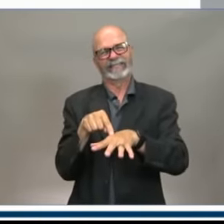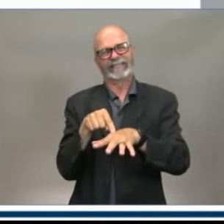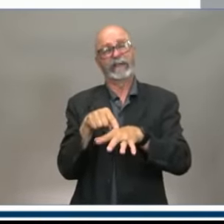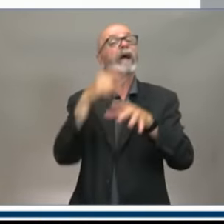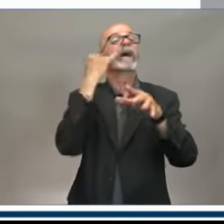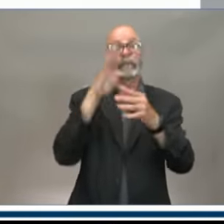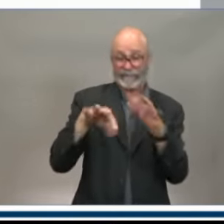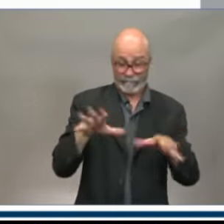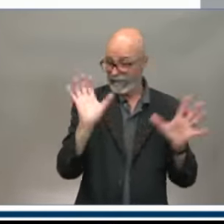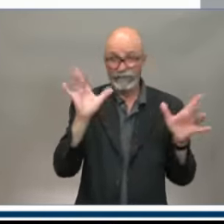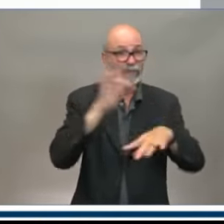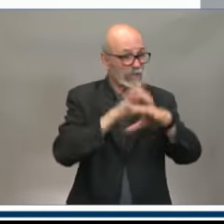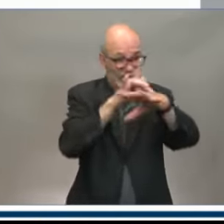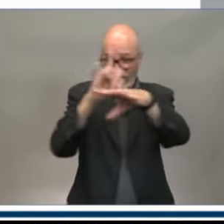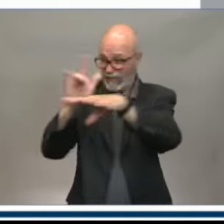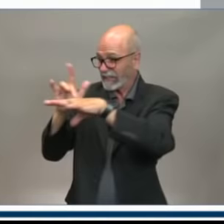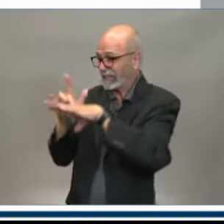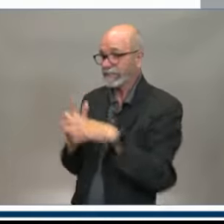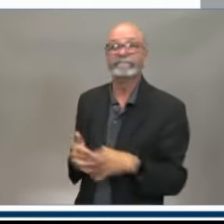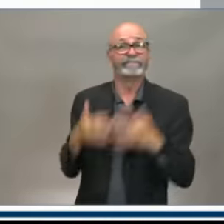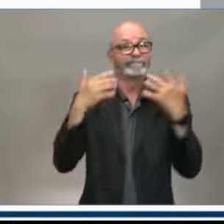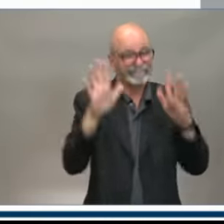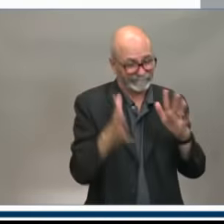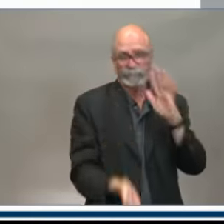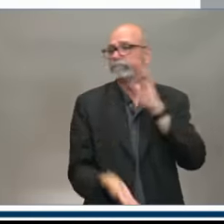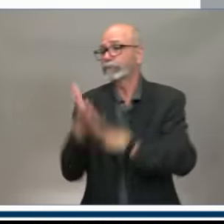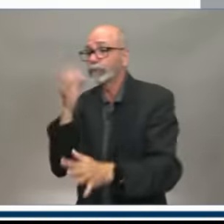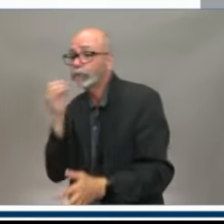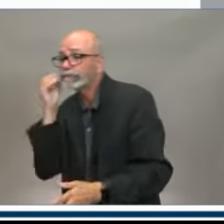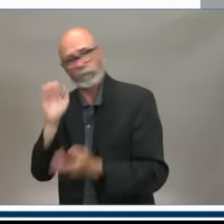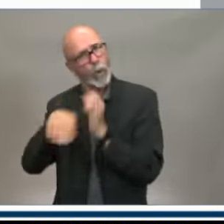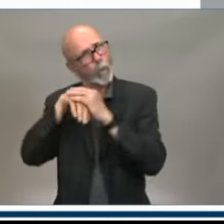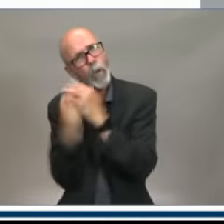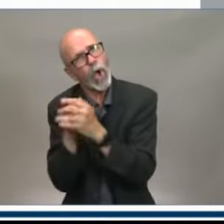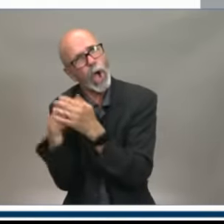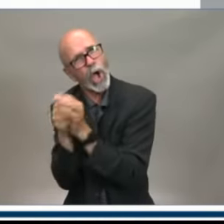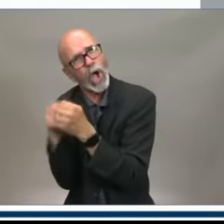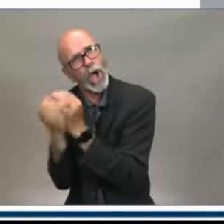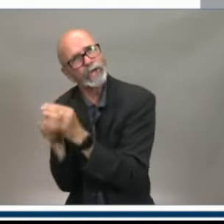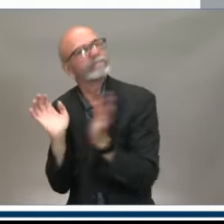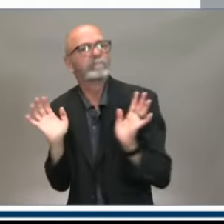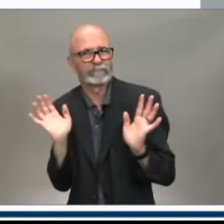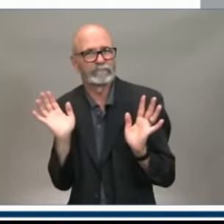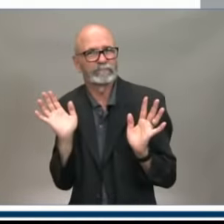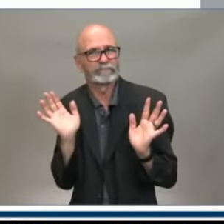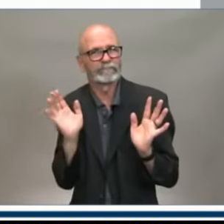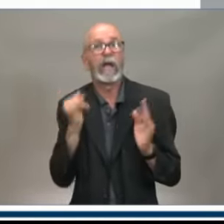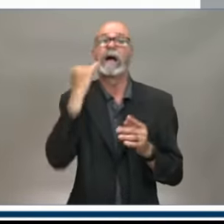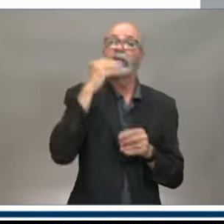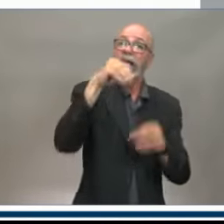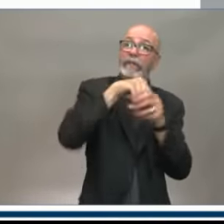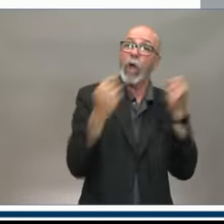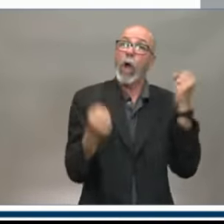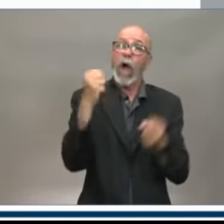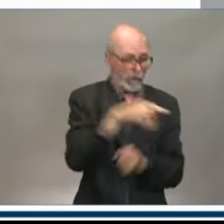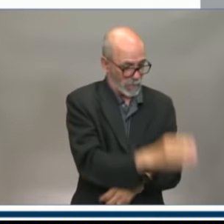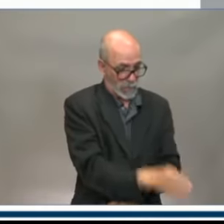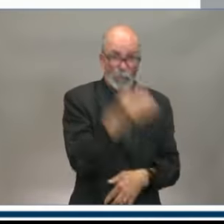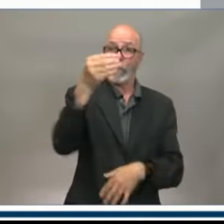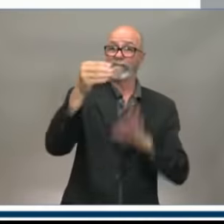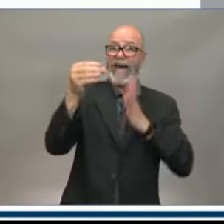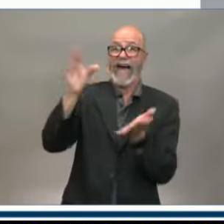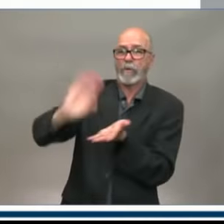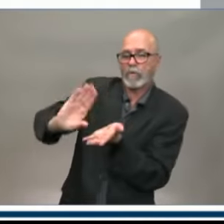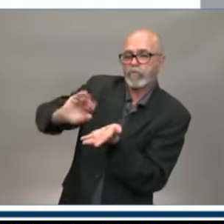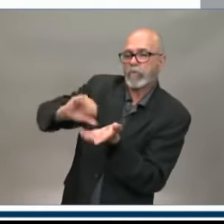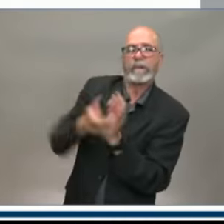hands frequently as you're doing that, and certainly before you go back to your car or before you go back home, making sure you have some hand